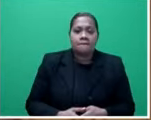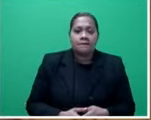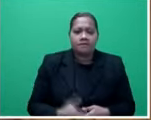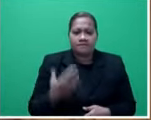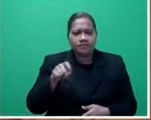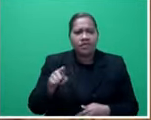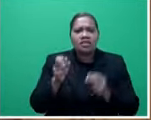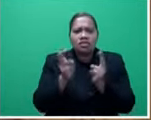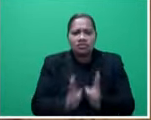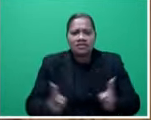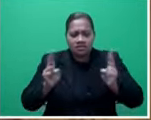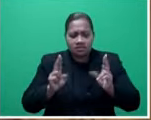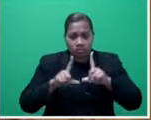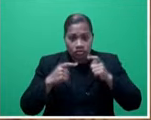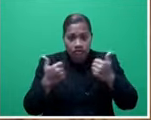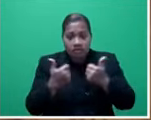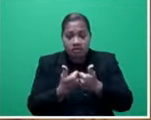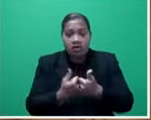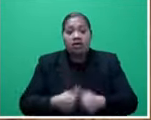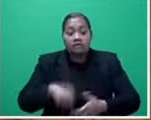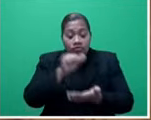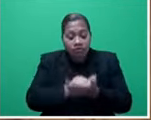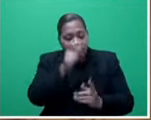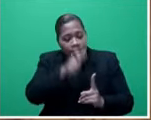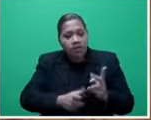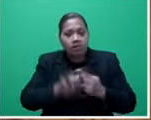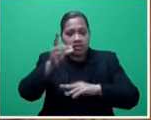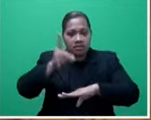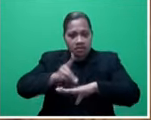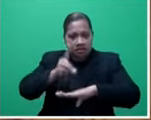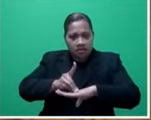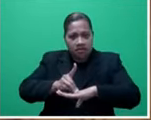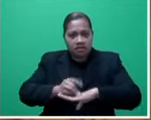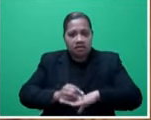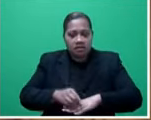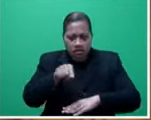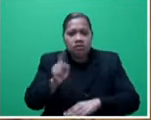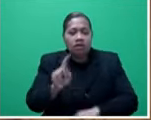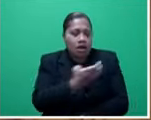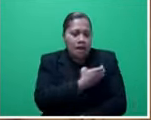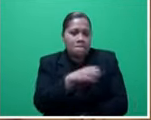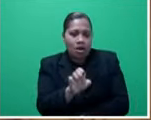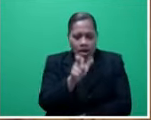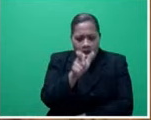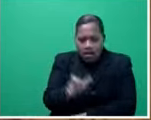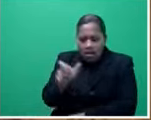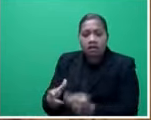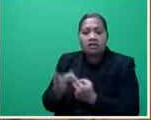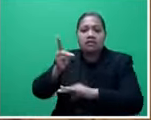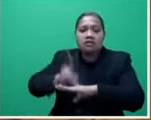the United Nations Convention on the Rights of Persons with Disabilities and envies to empower persons with disabilities in